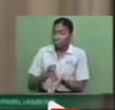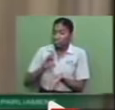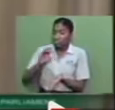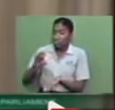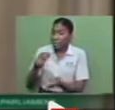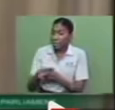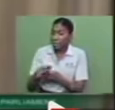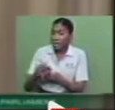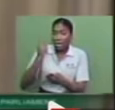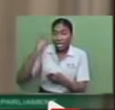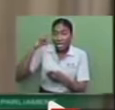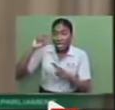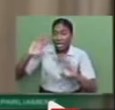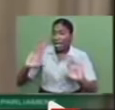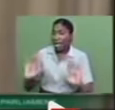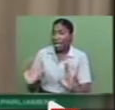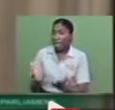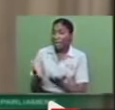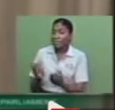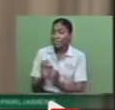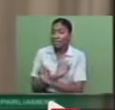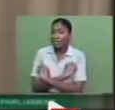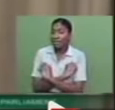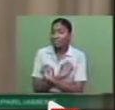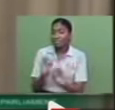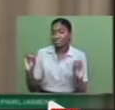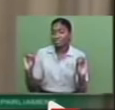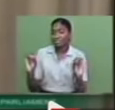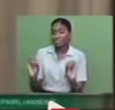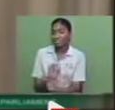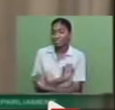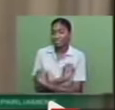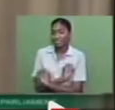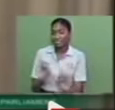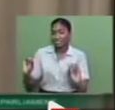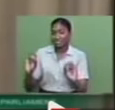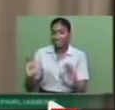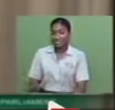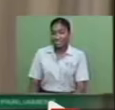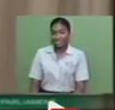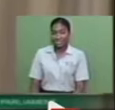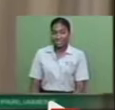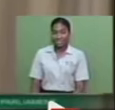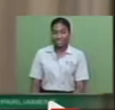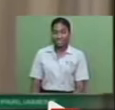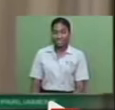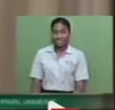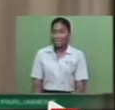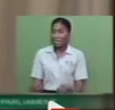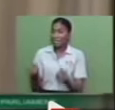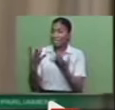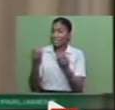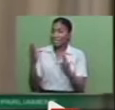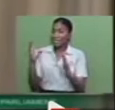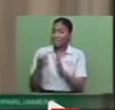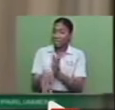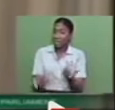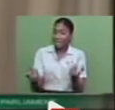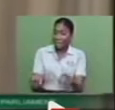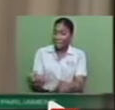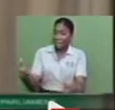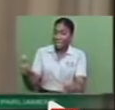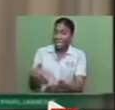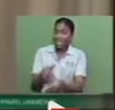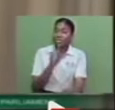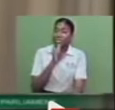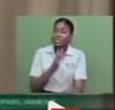No allocation. A gender-based violence, we've seen what has been happening. People say you don't choose what, you don't choose what it is the